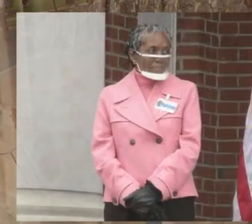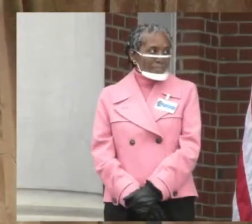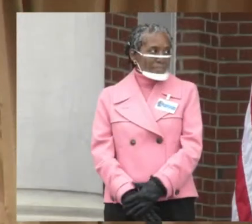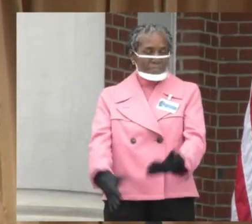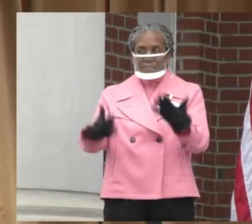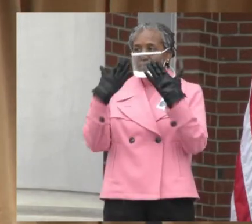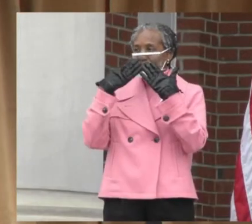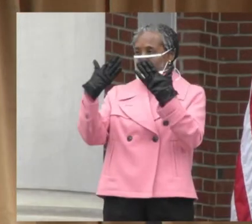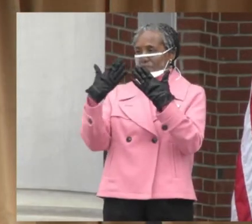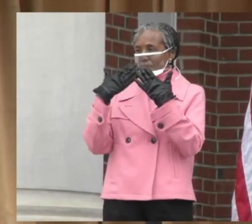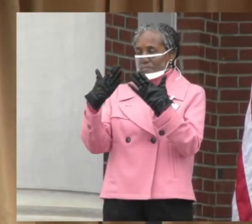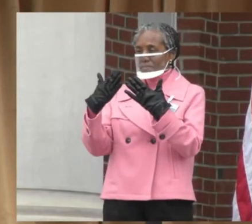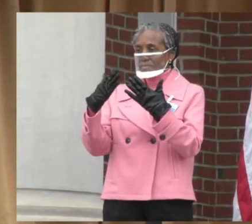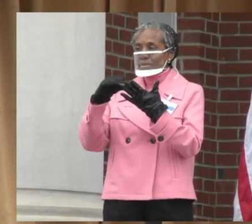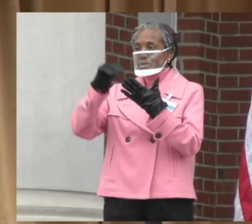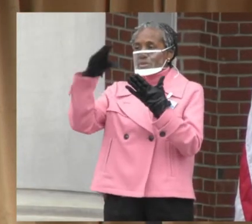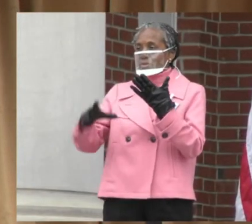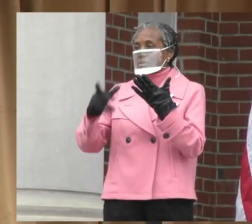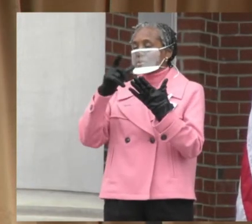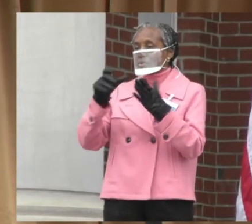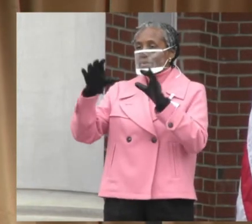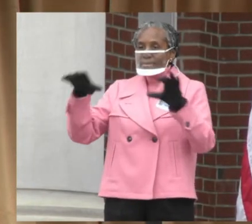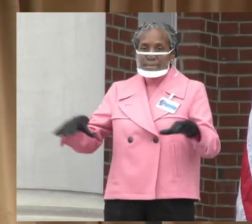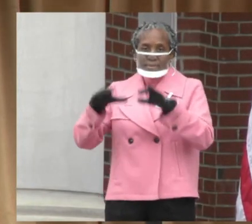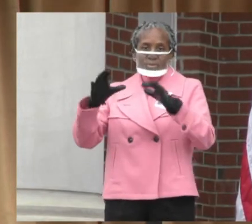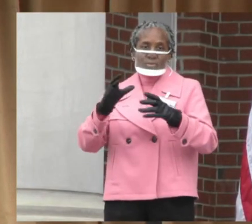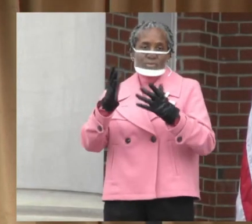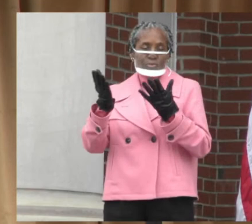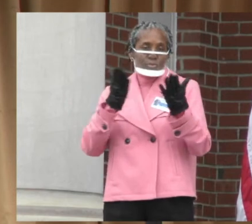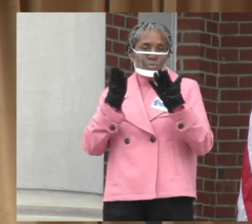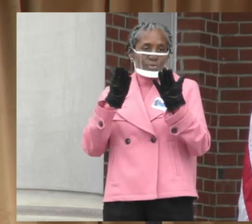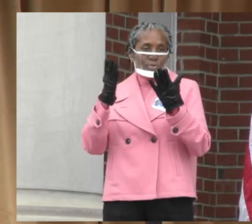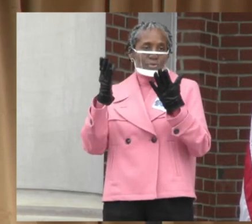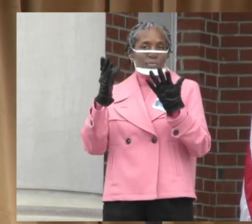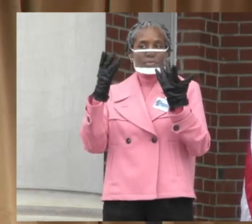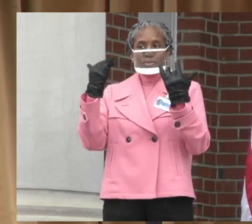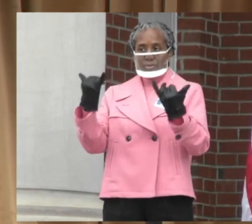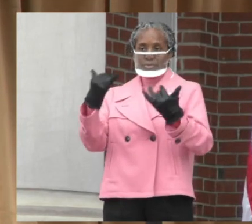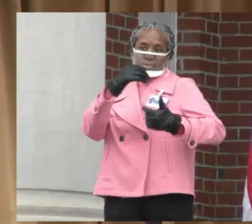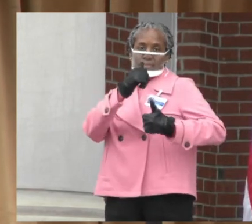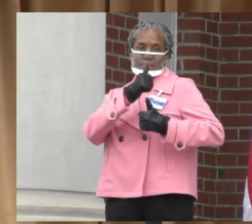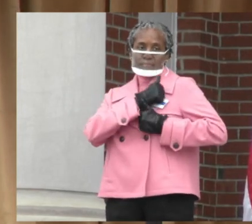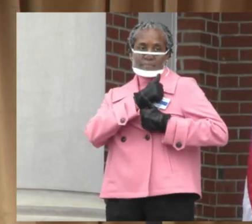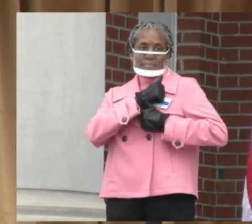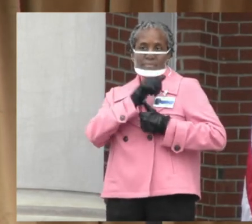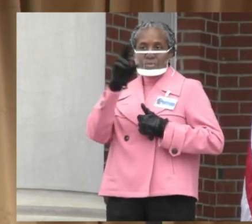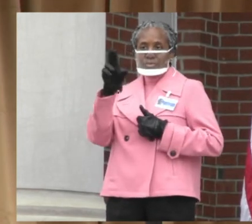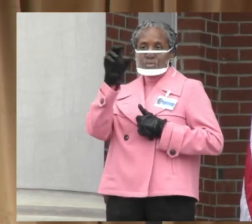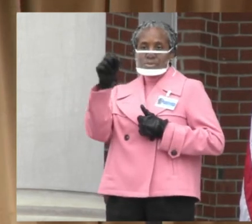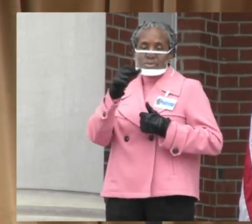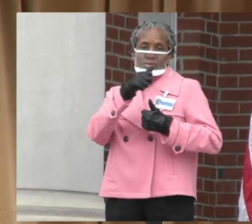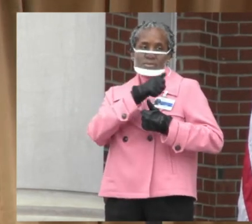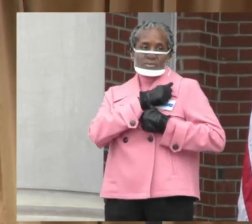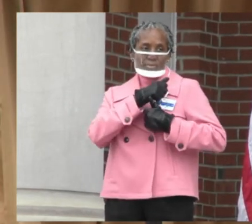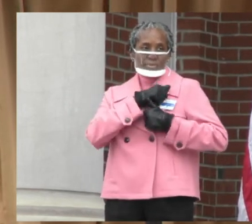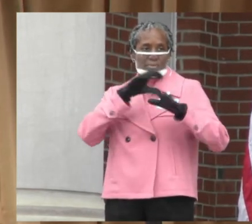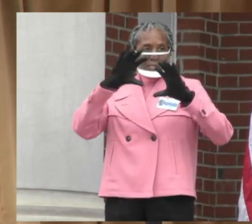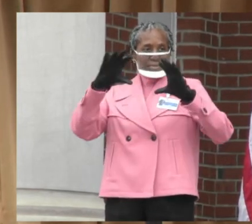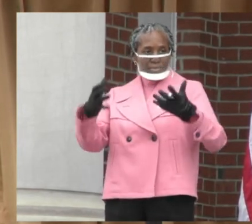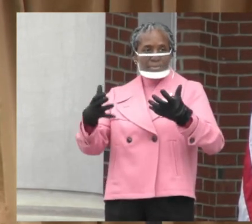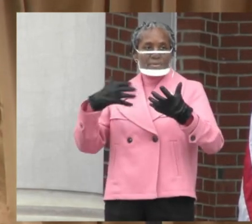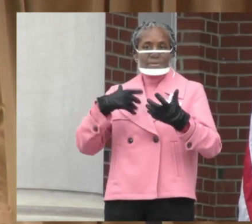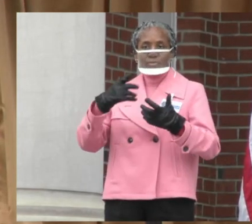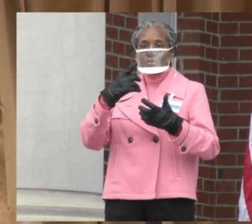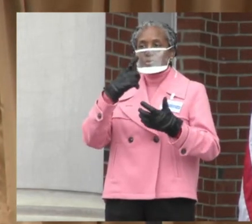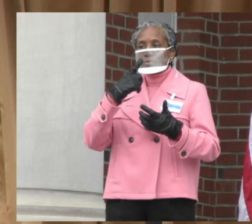Thank you. Students who are actively serving or are veterans of the United States Armed Forces are wearing